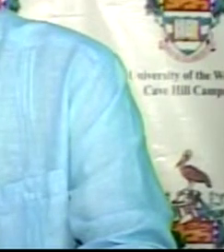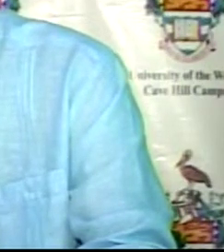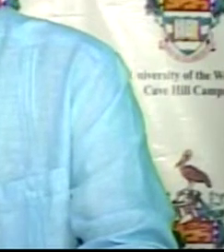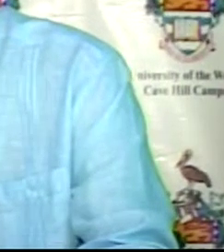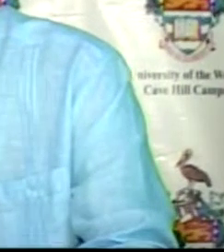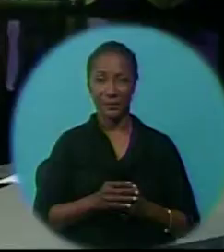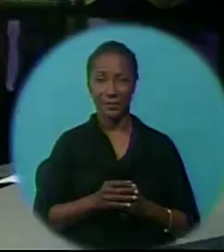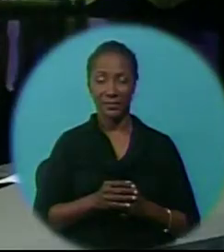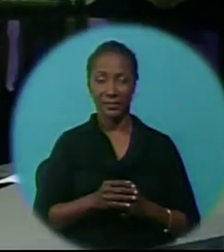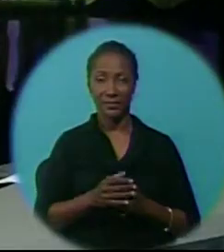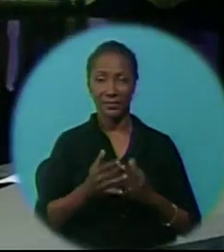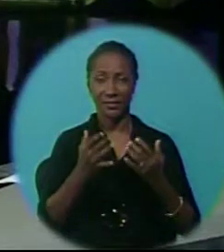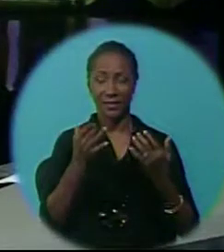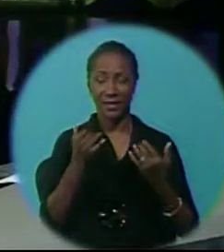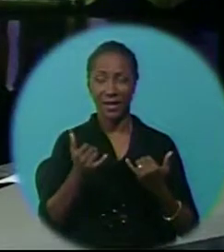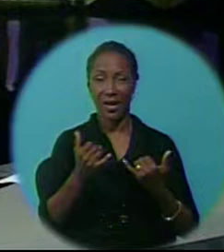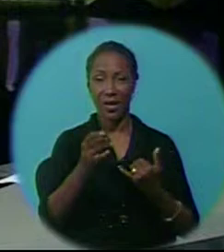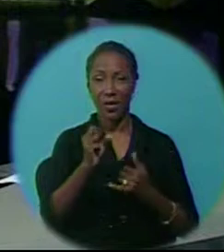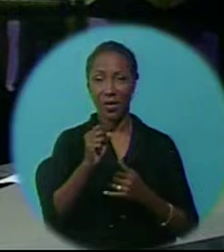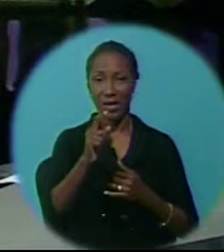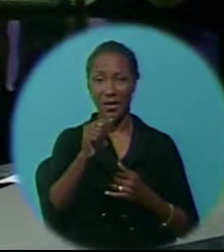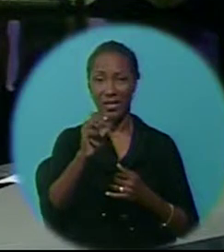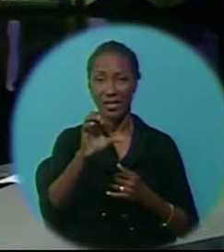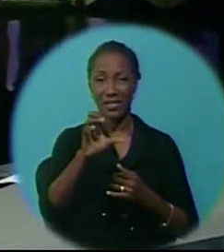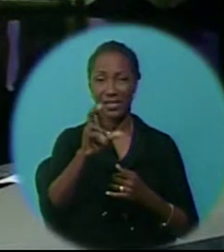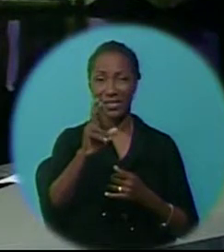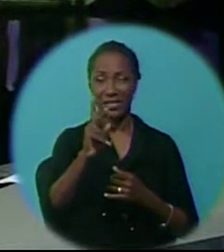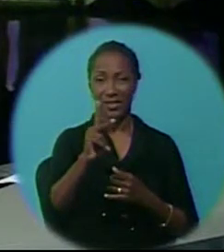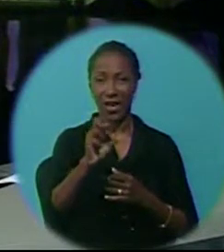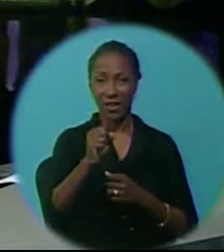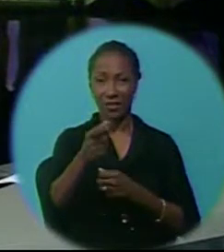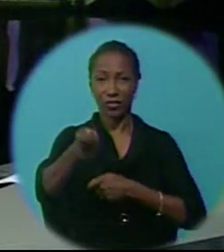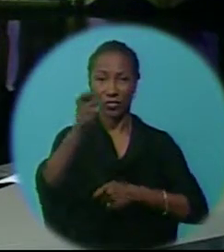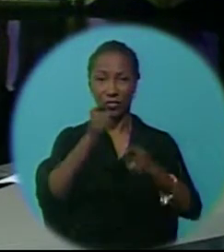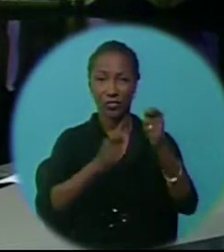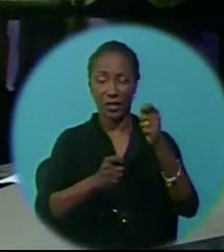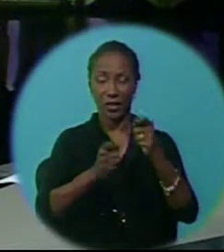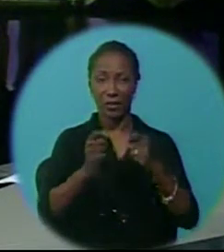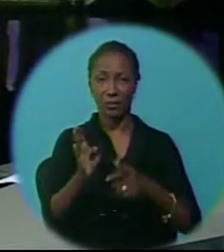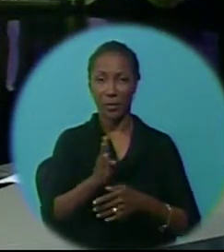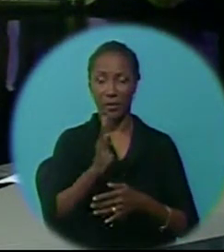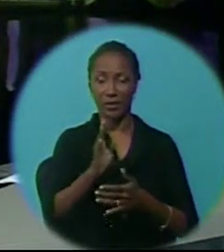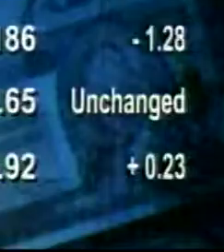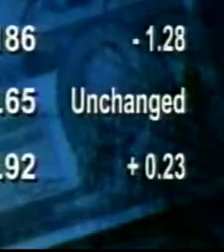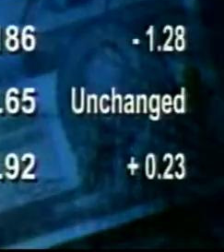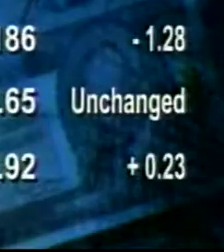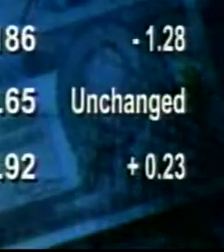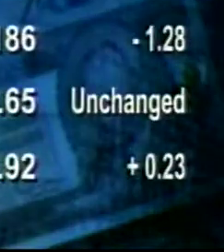contribute. And now a look at how stocks traded today in Barbados and across the region.